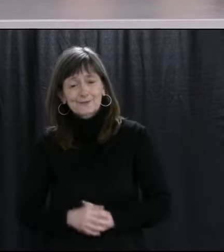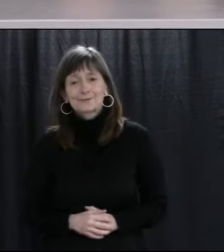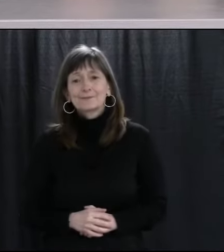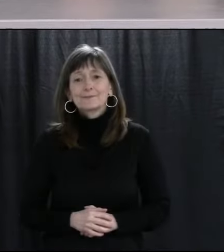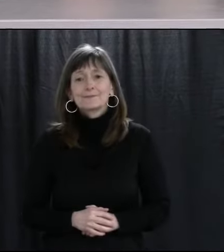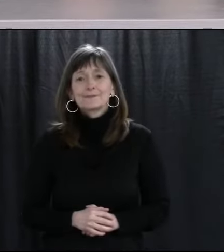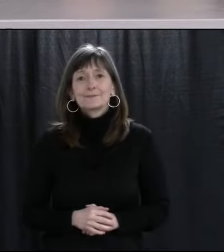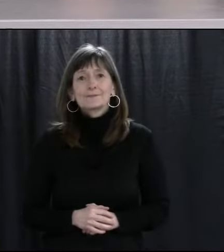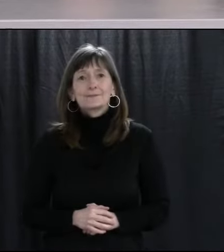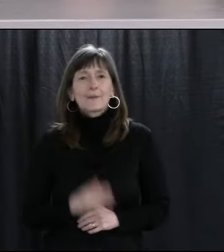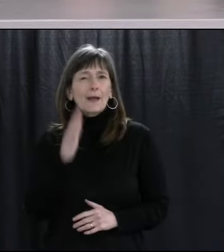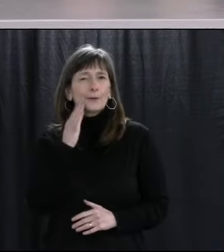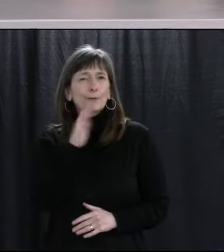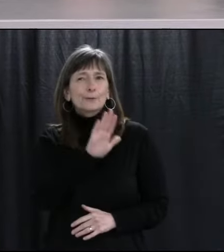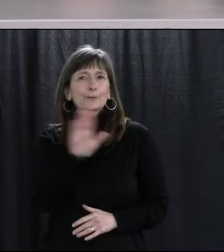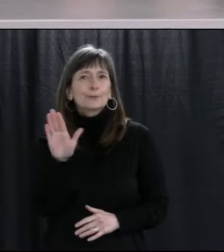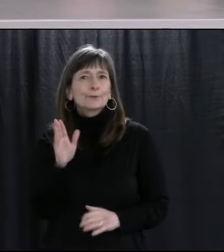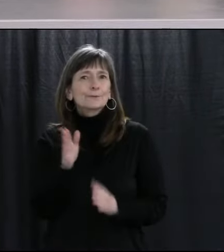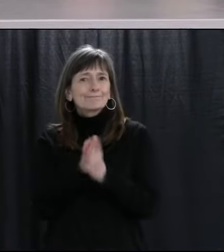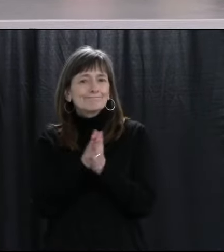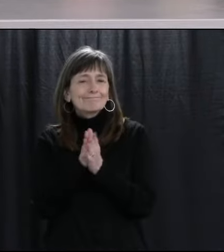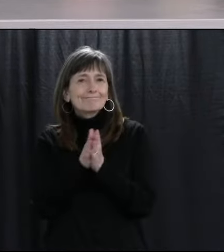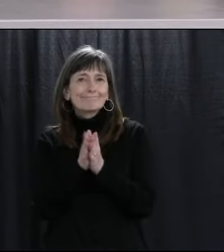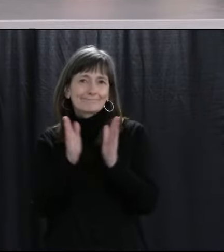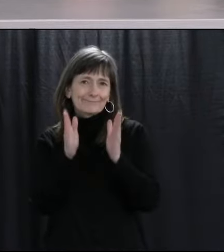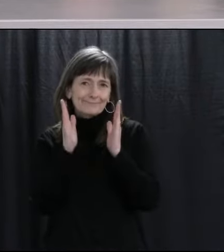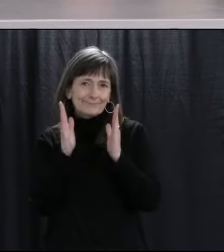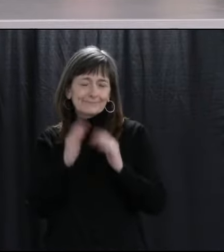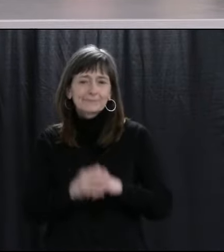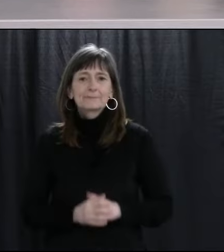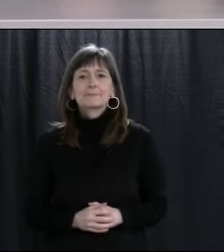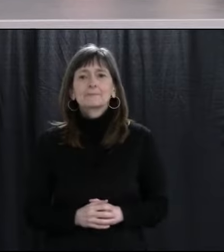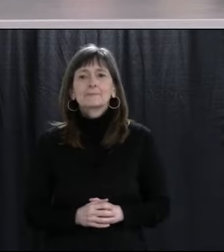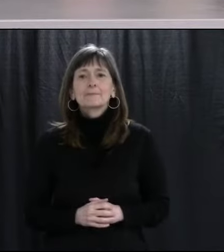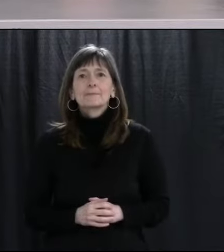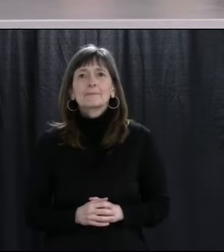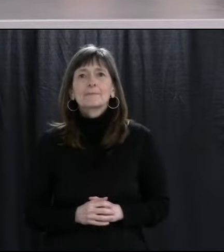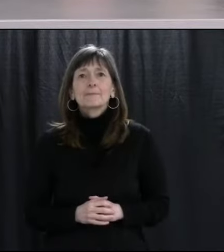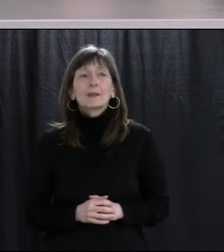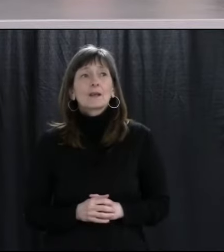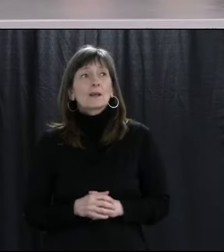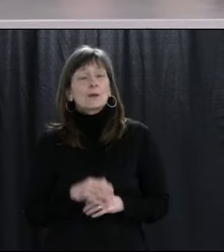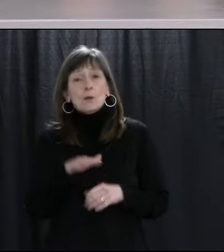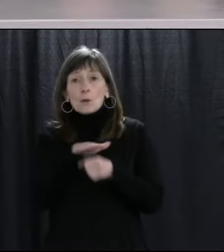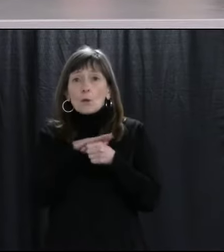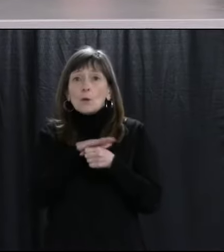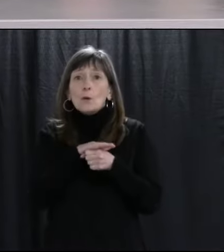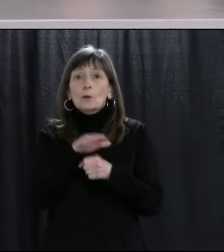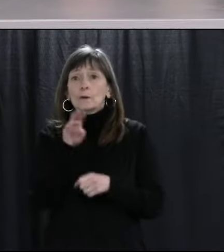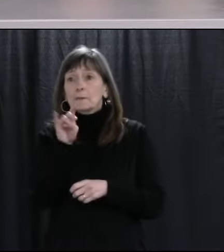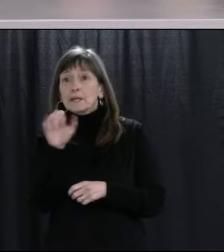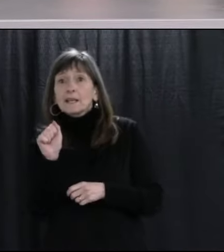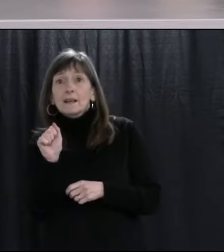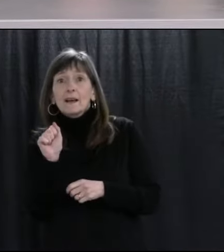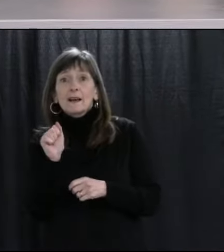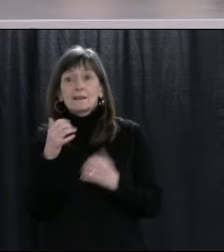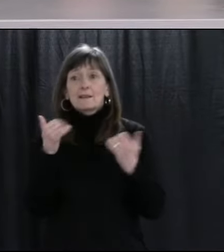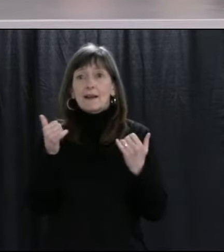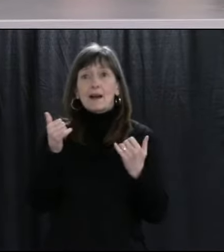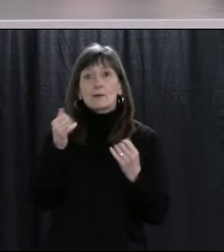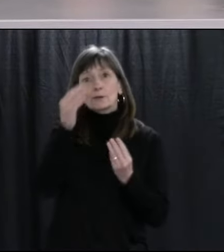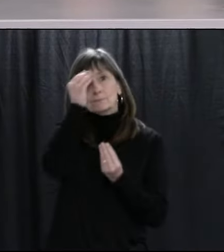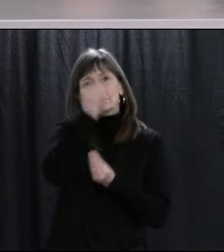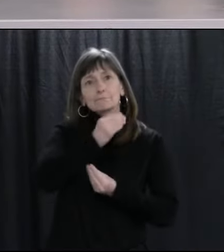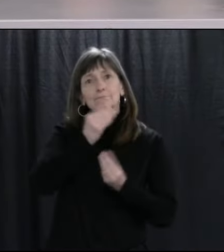appreciate everyone's interest and attention. These availabilities and the support from our local media provide an opportunity to ensure that we get the